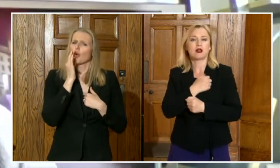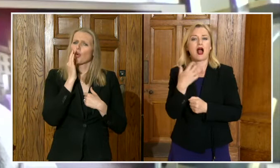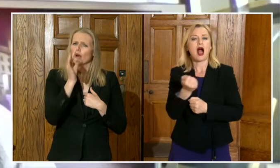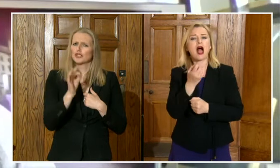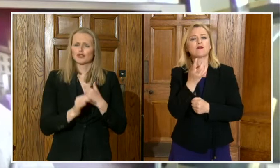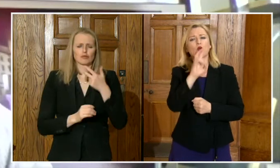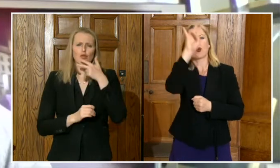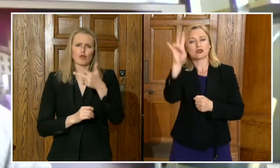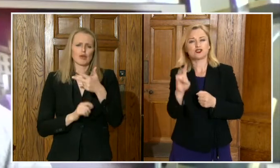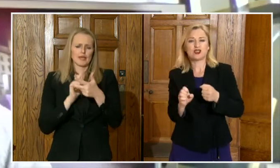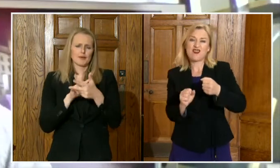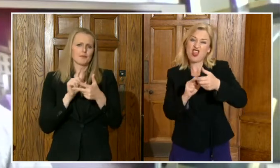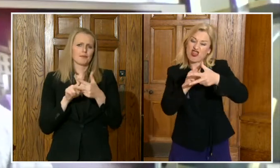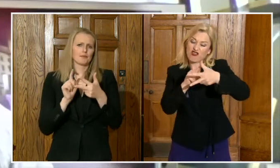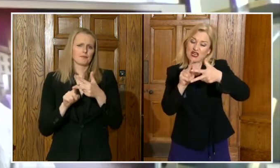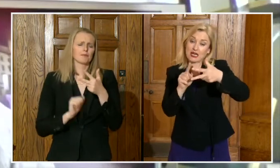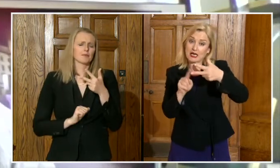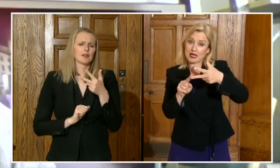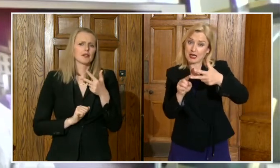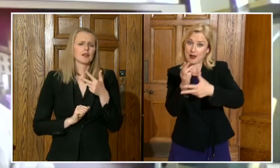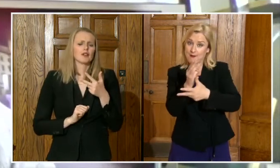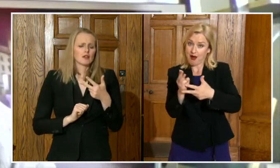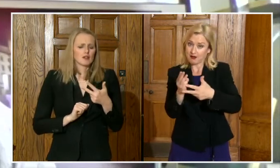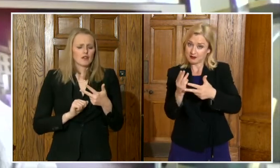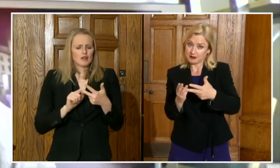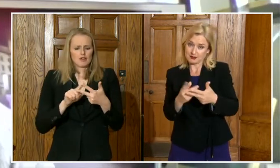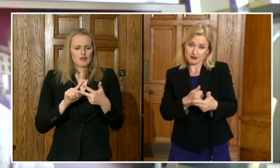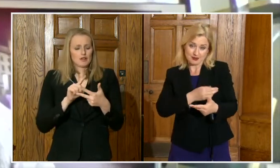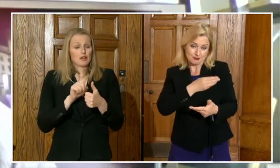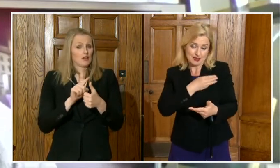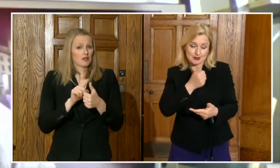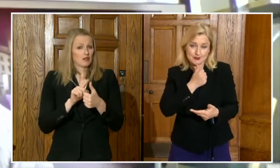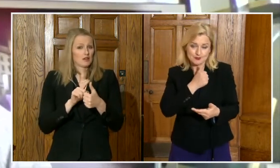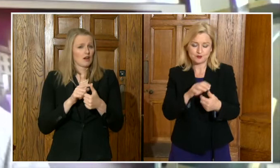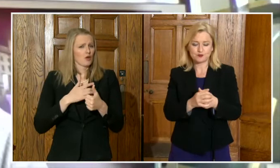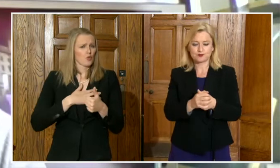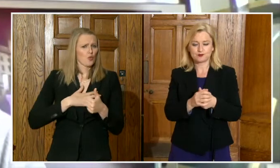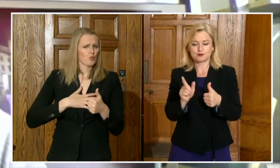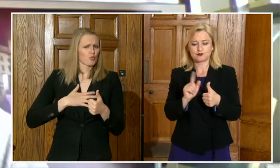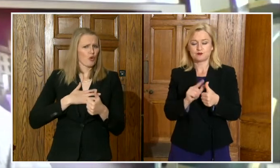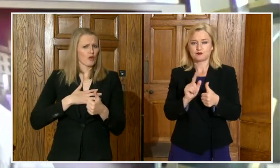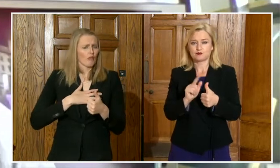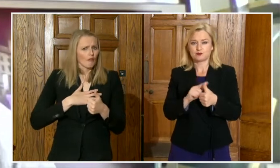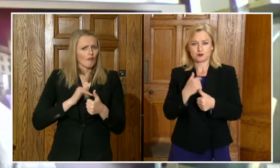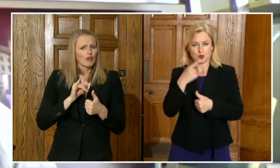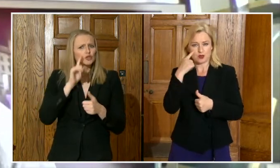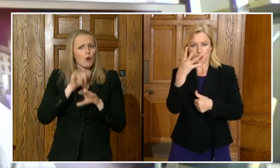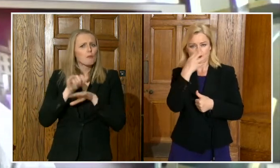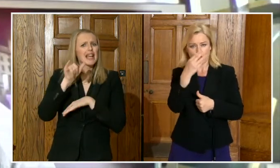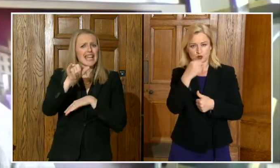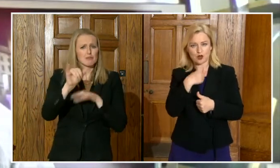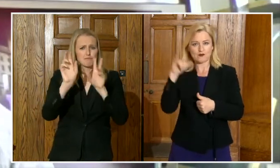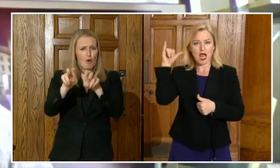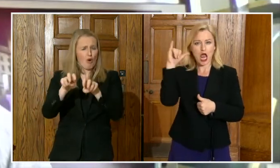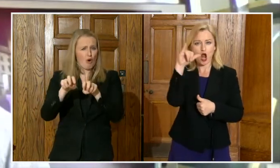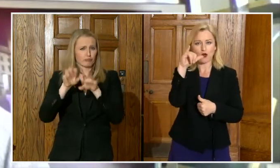distinct areas, if I may, if you can bear with me. First of all, are you concerned about the images that we've all seen of a plane packed with